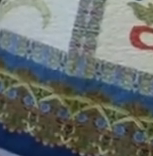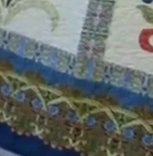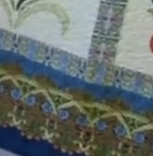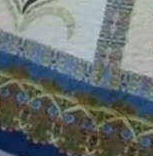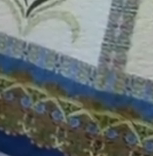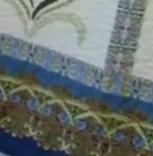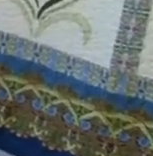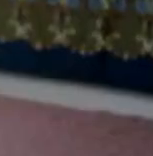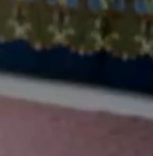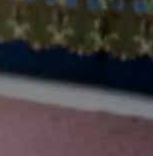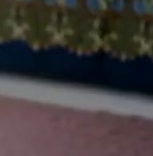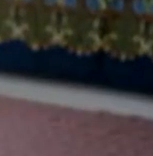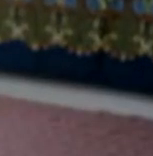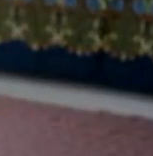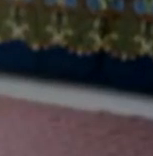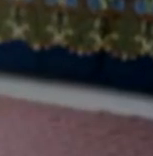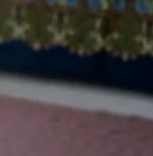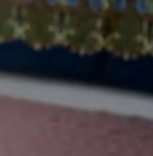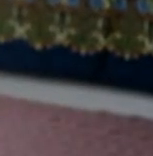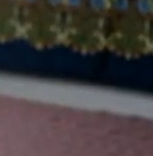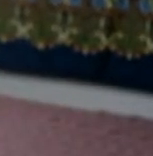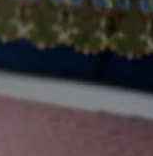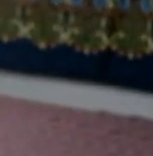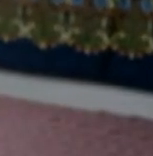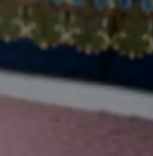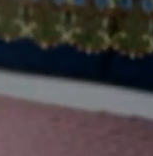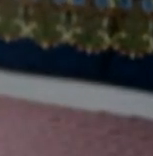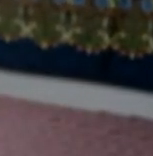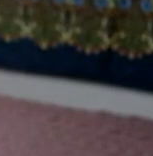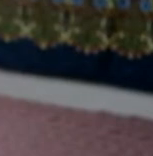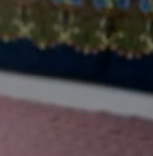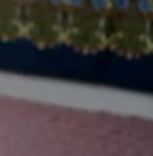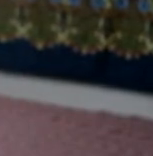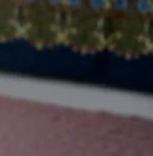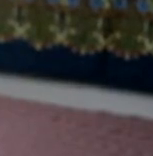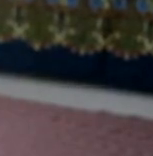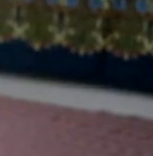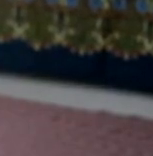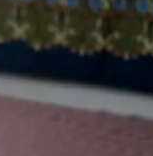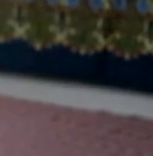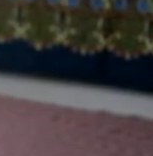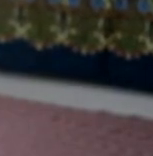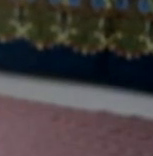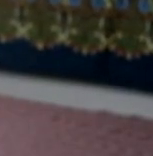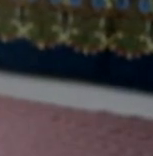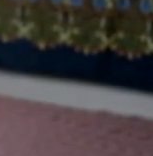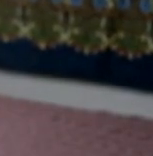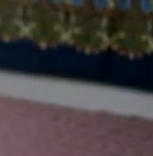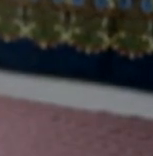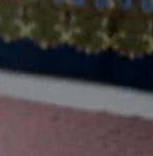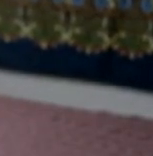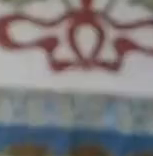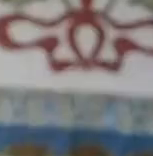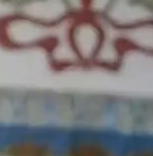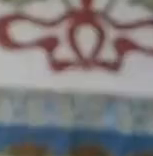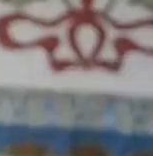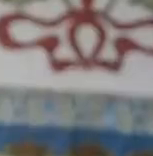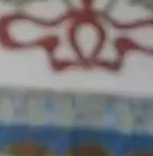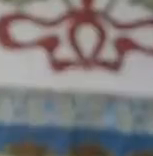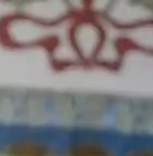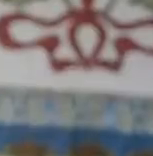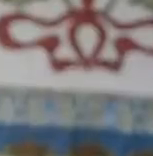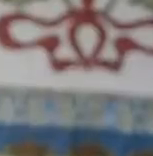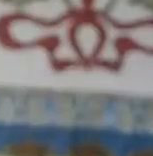in the industry. That can be fixed like that. And it's not happening. We